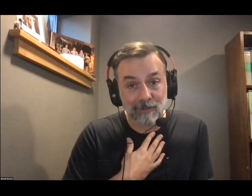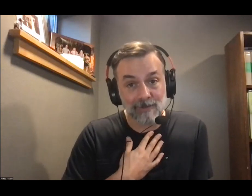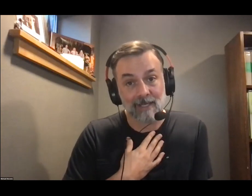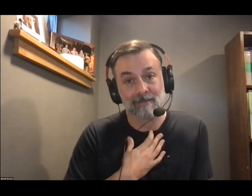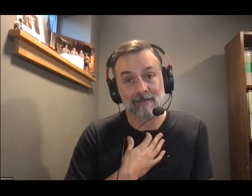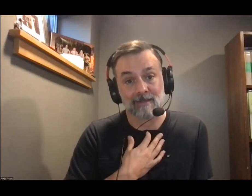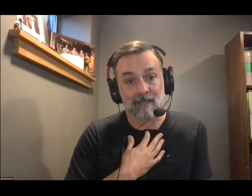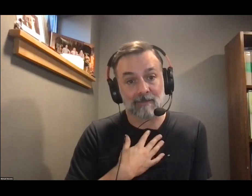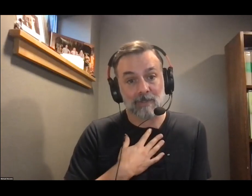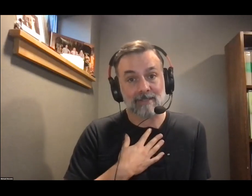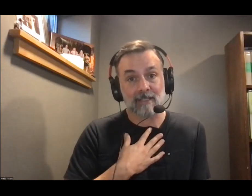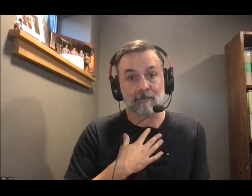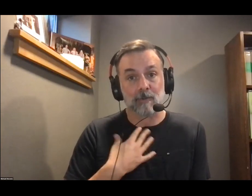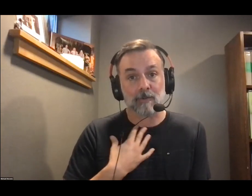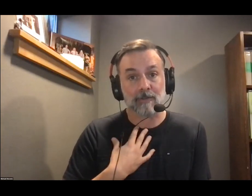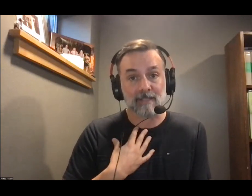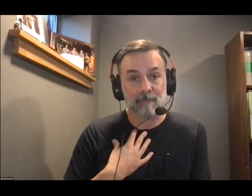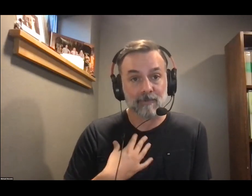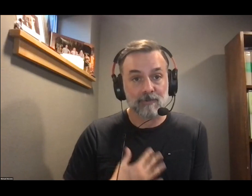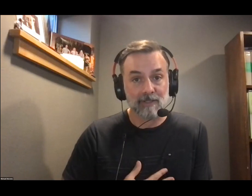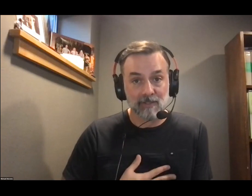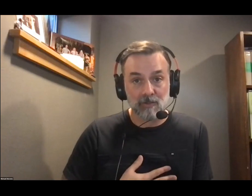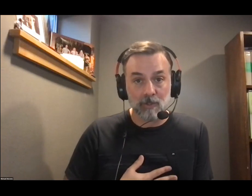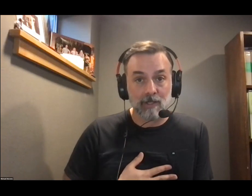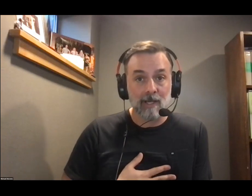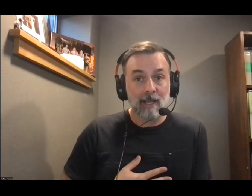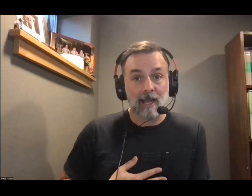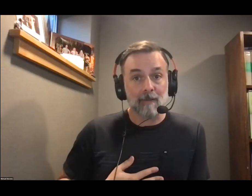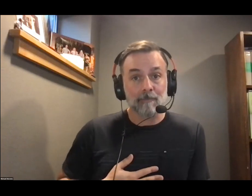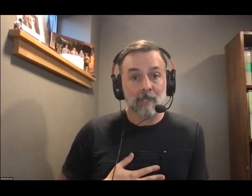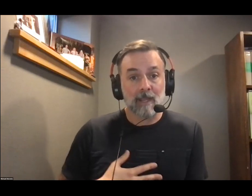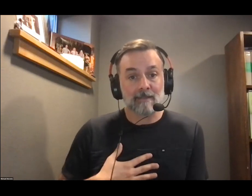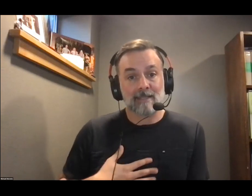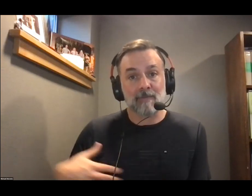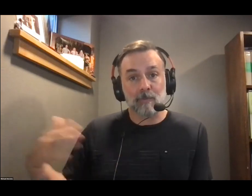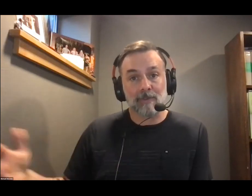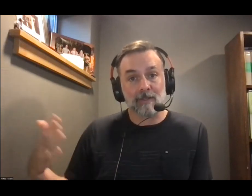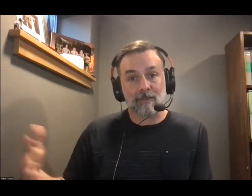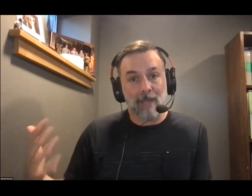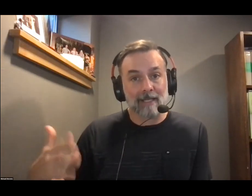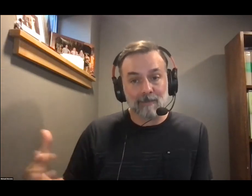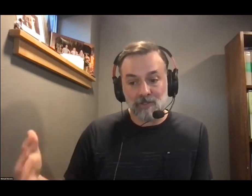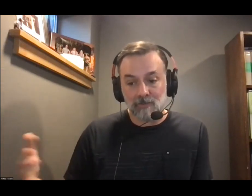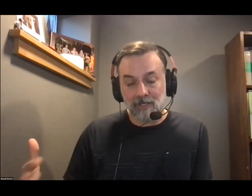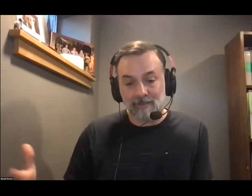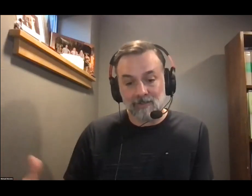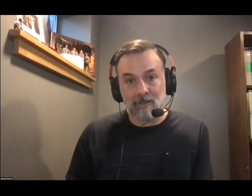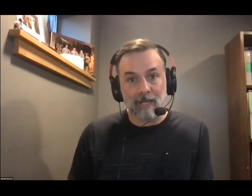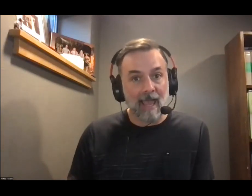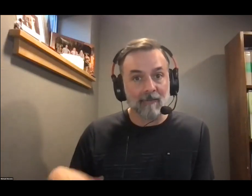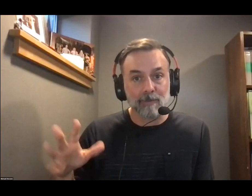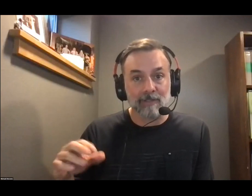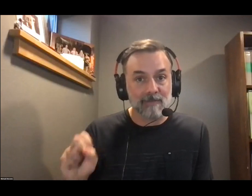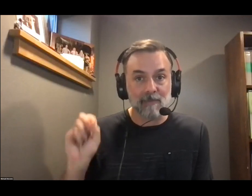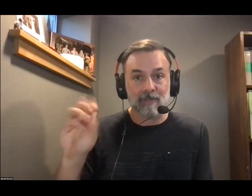clear use cases that we see for this type of translation work. Um, and some of it with the, the backend machine translation